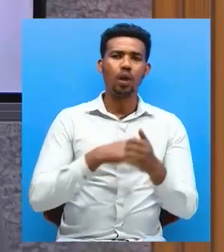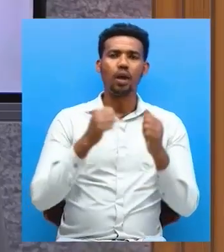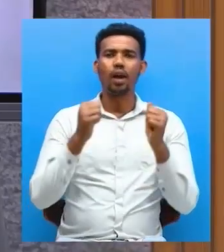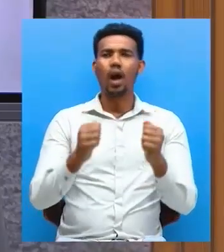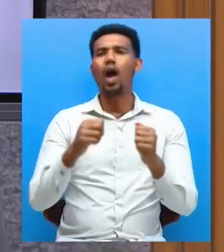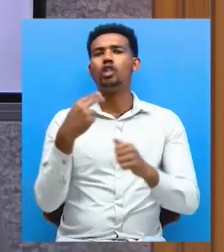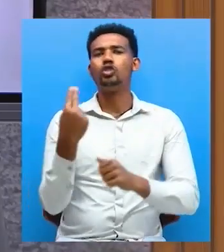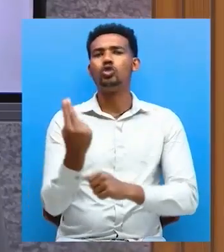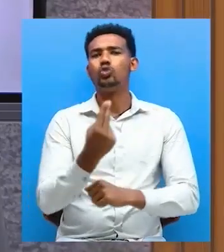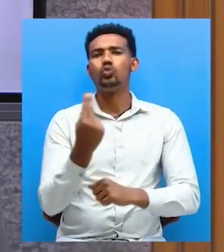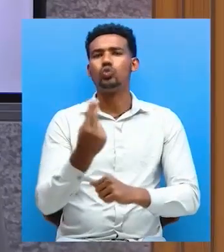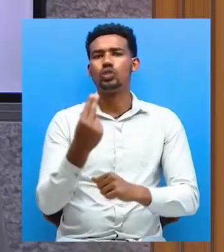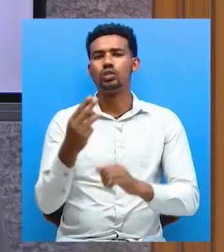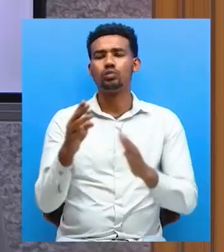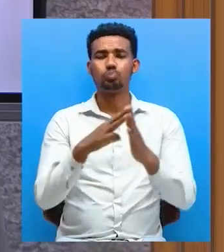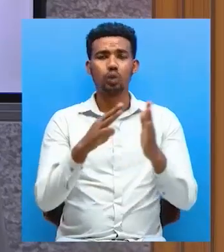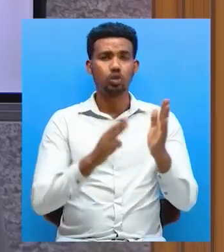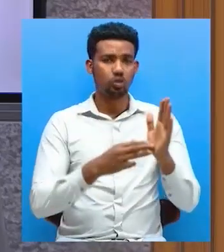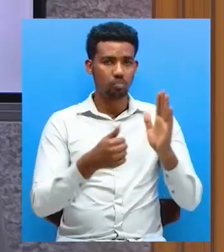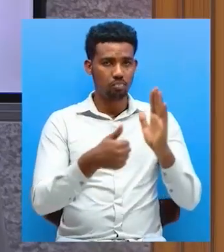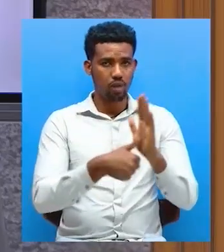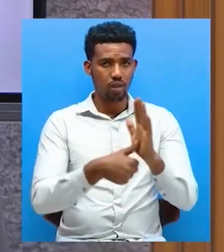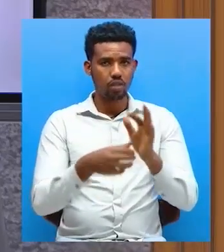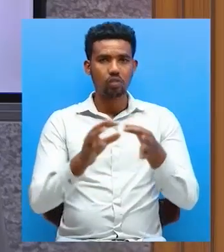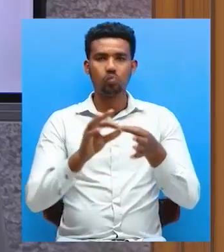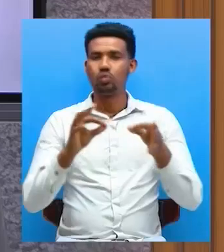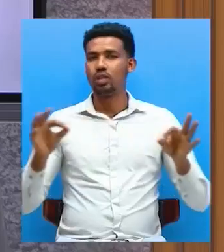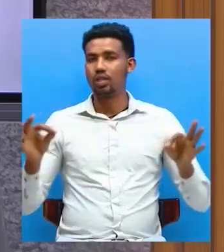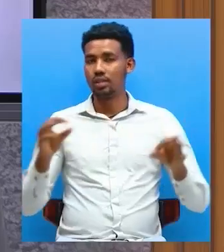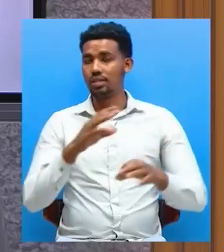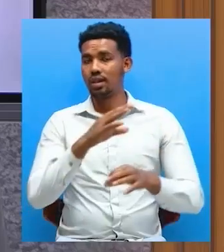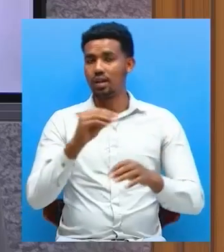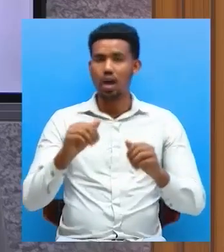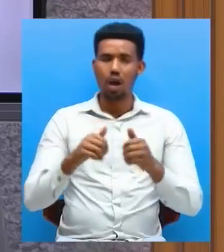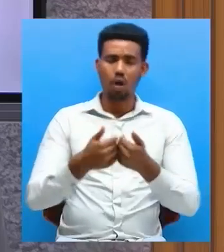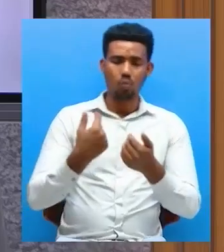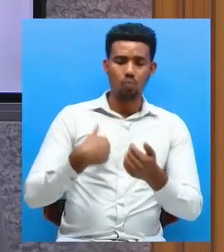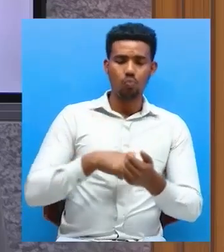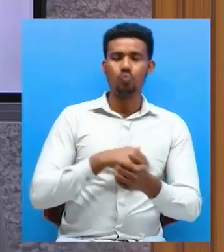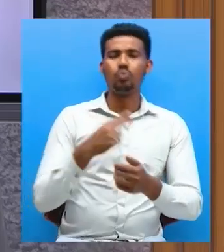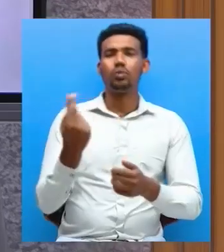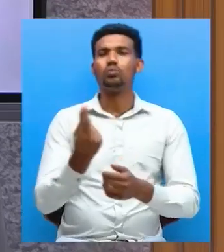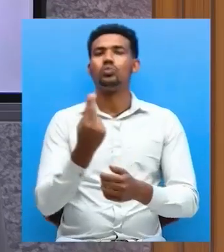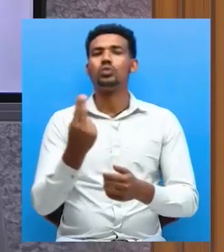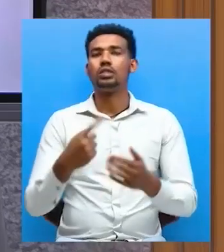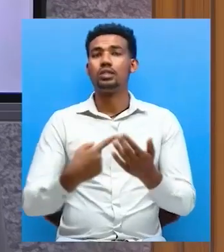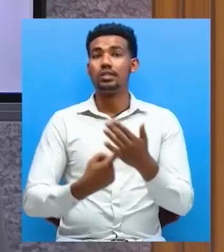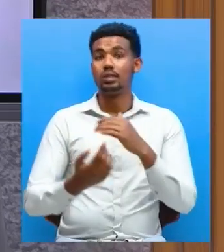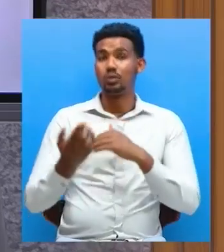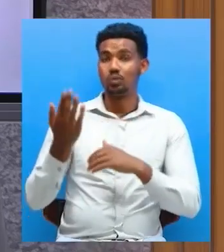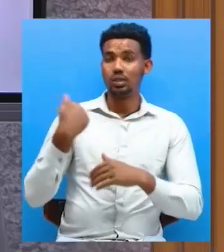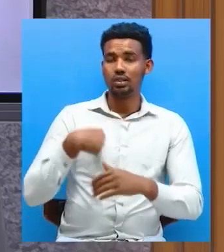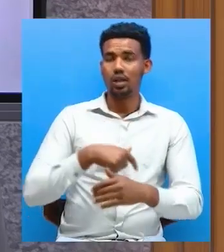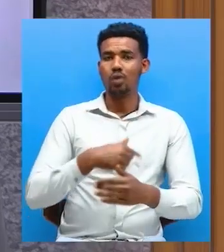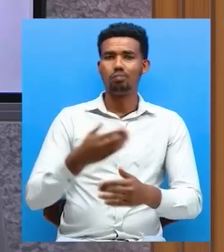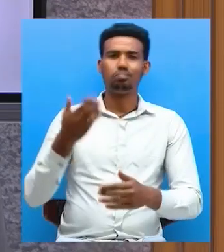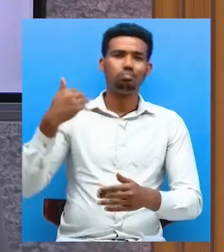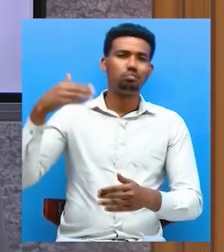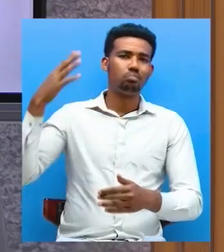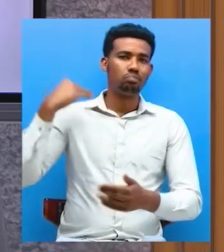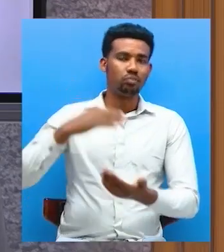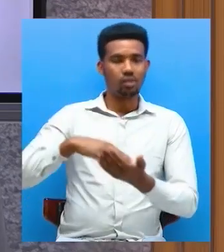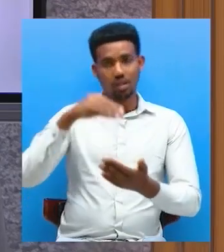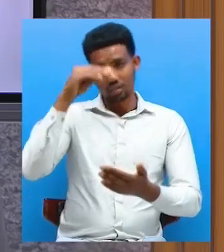use punctuation markers with sentences and how we are going to use. This was our previous